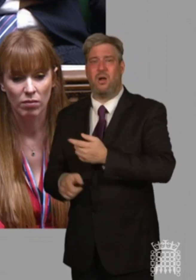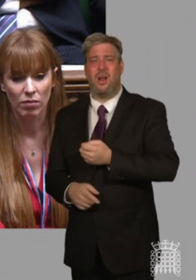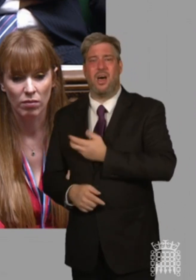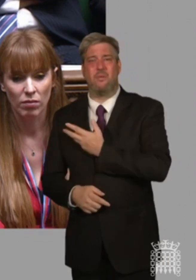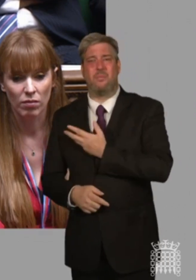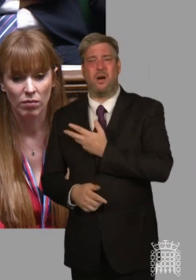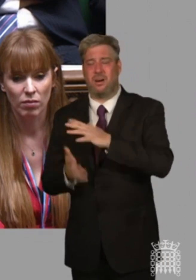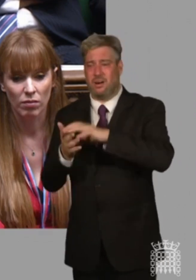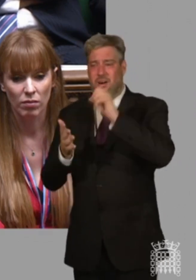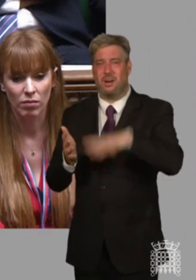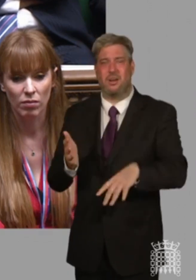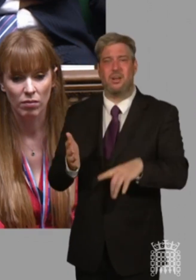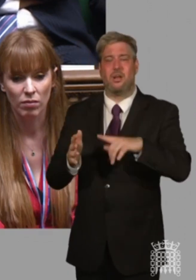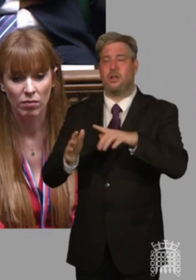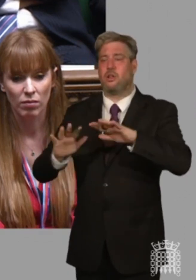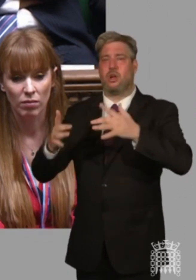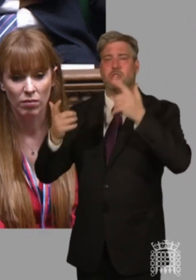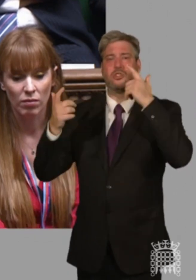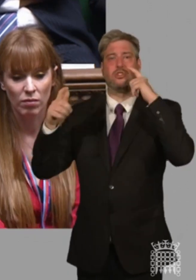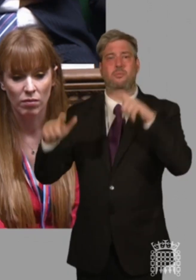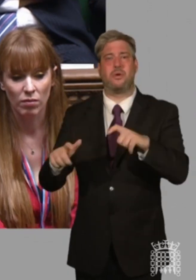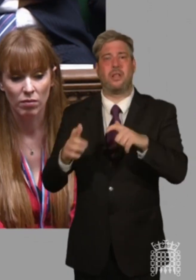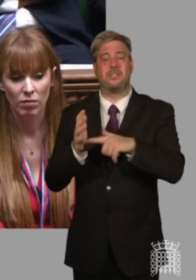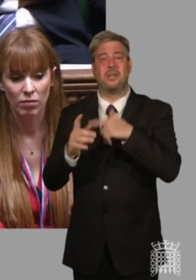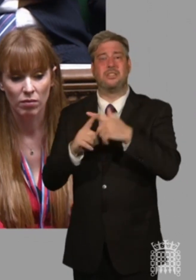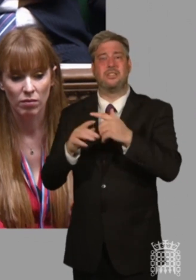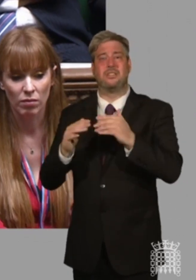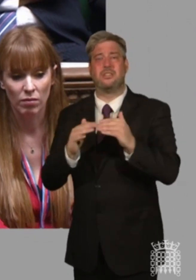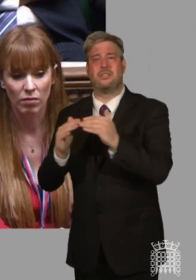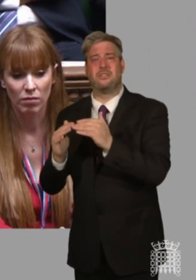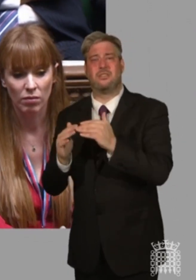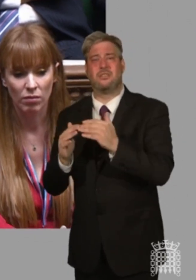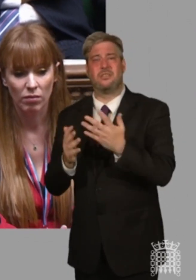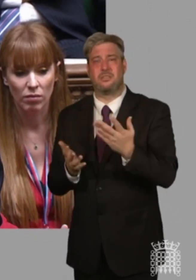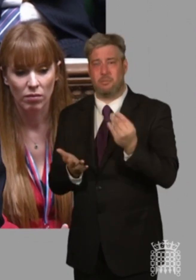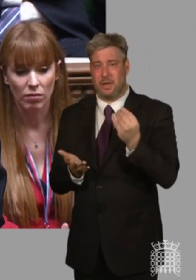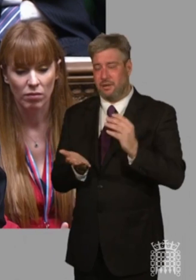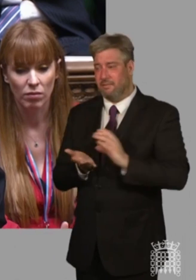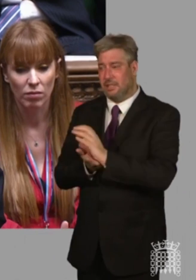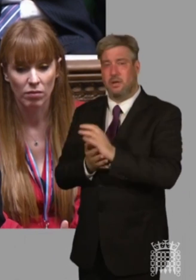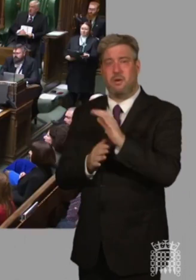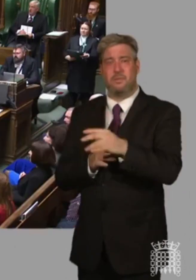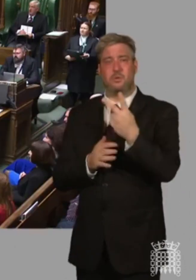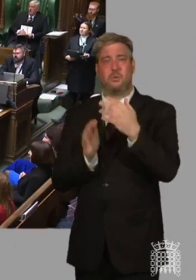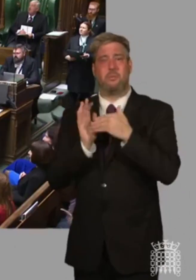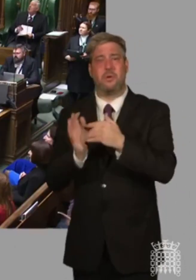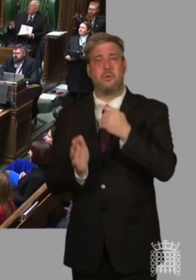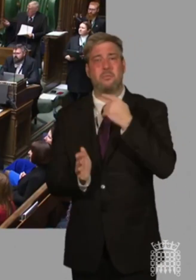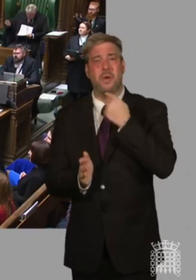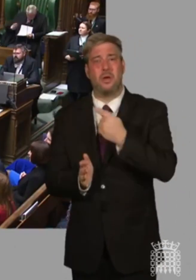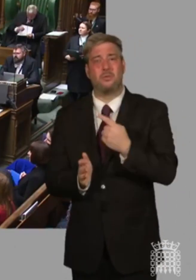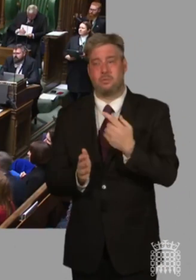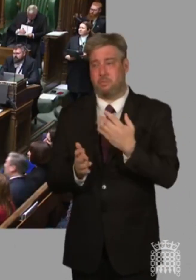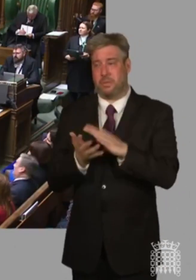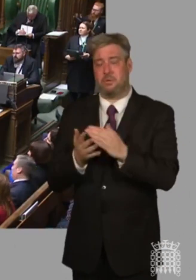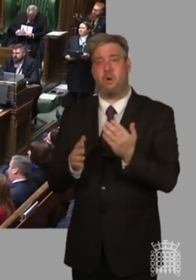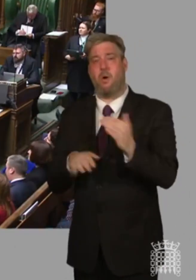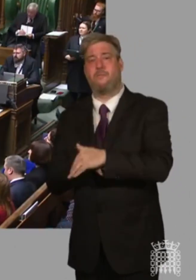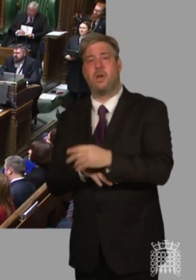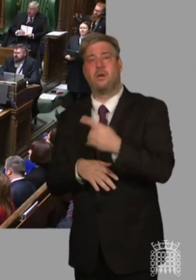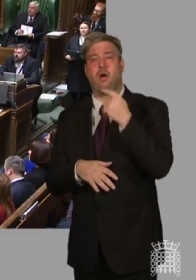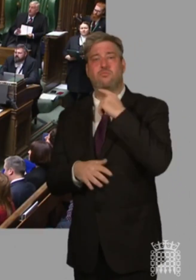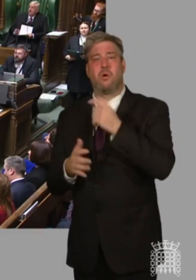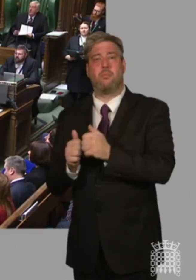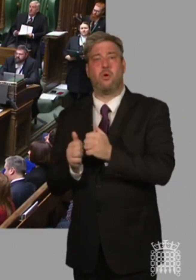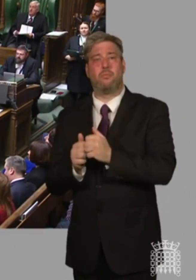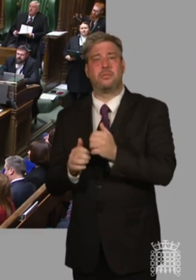special about this tax avoidance scheme that the Prime Minister prioritises it above the NHS? Well, Mr. Speaker,